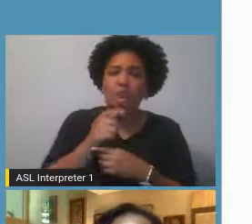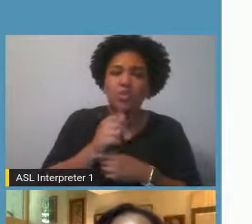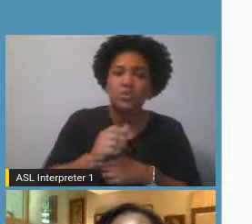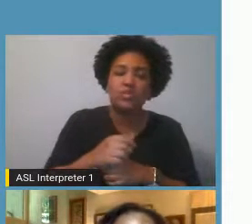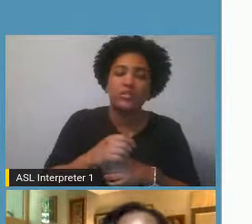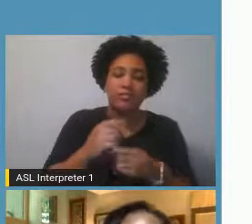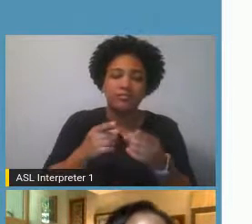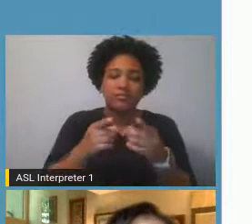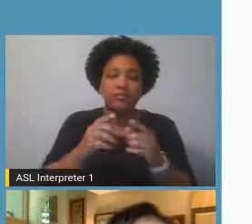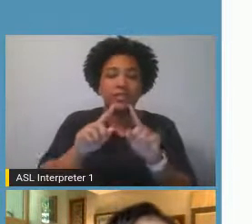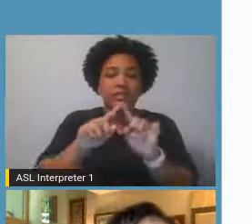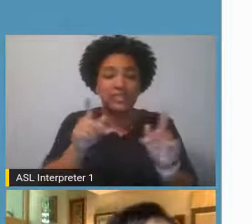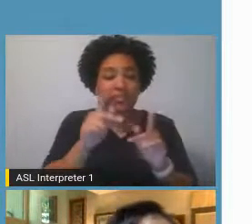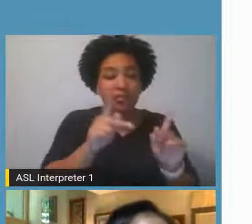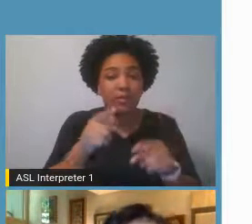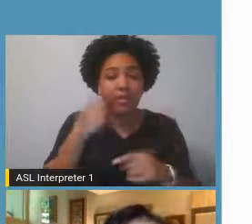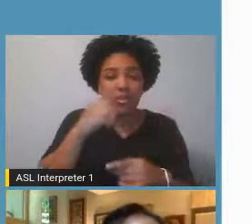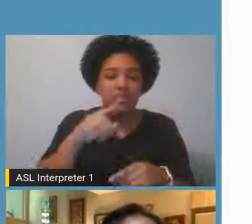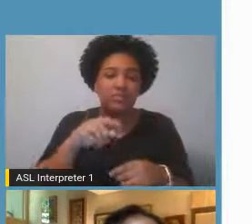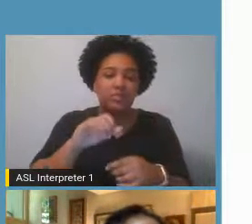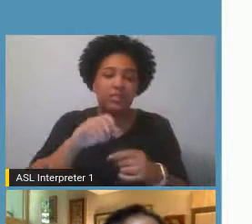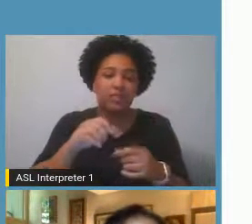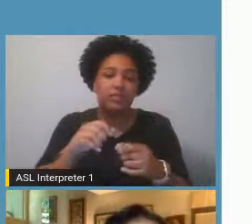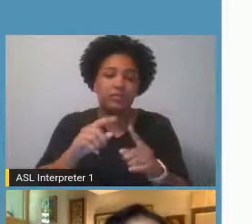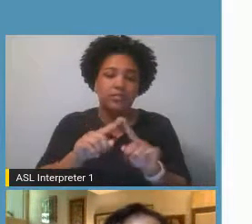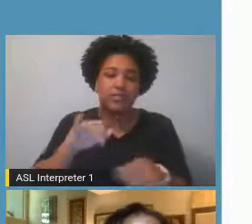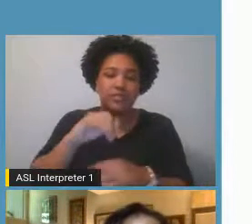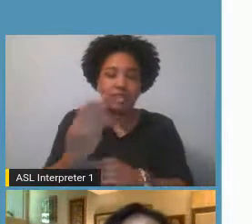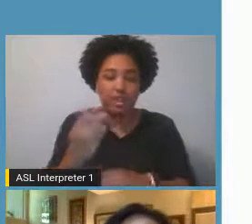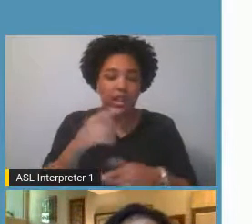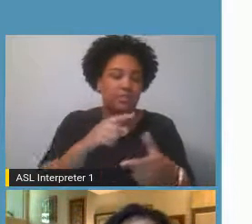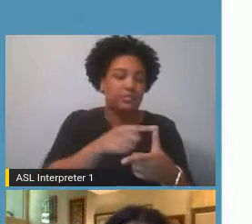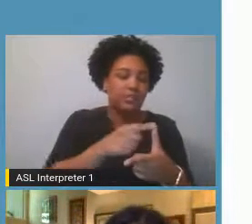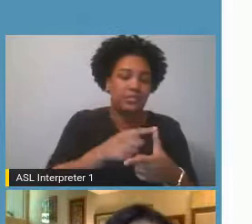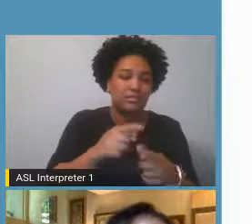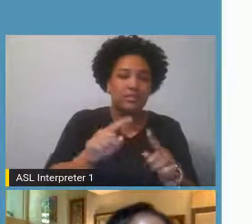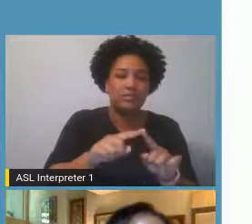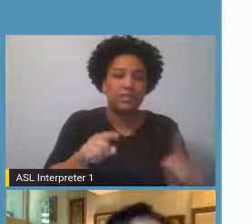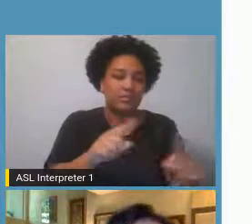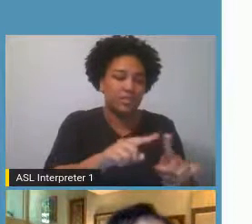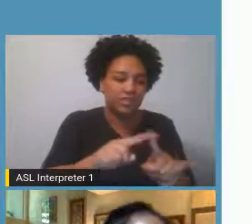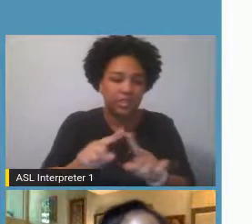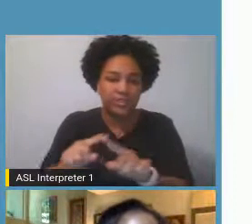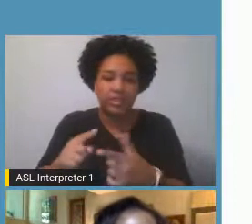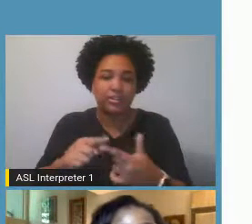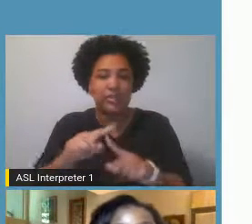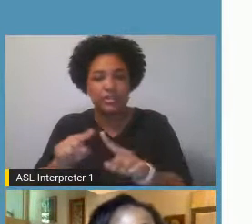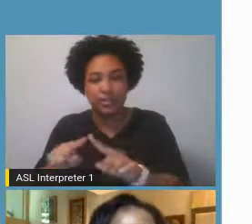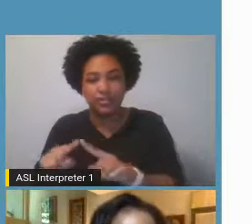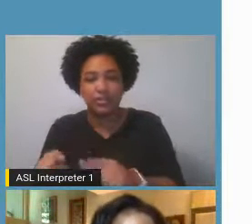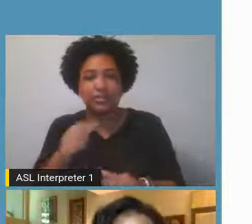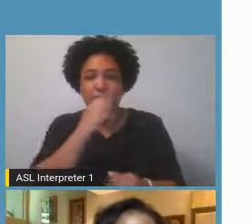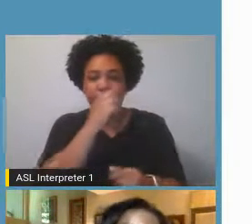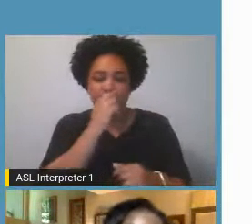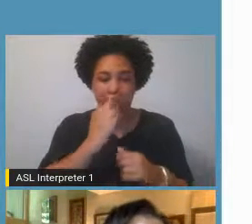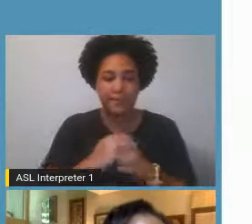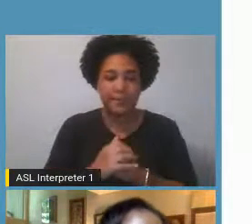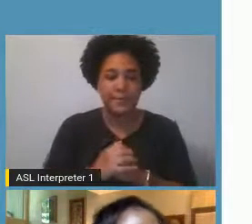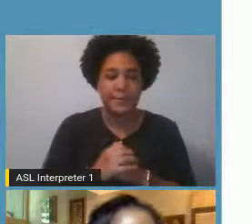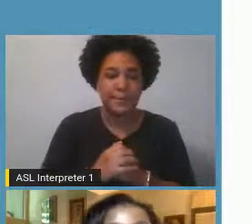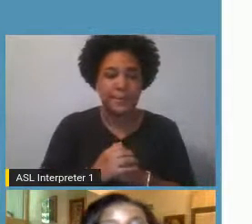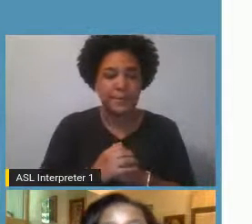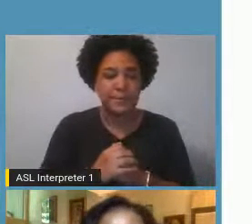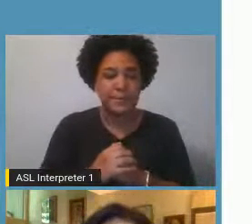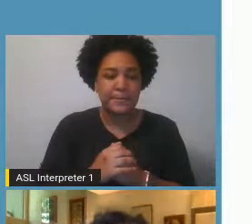programming? How are the objects going to be scanned and created and turned into usable files? If